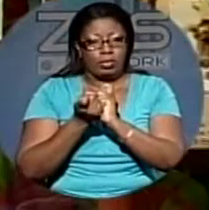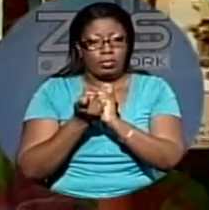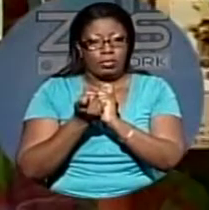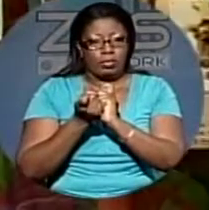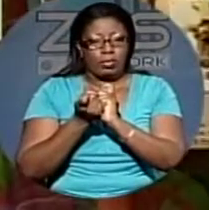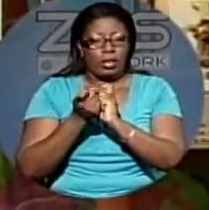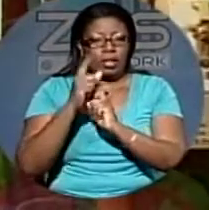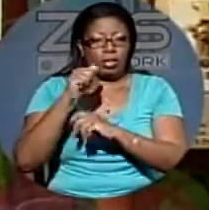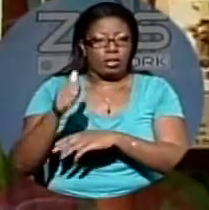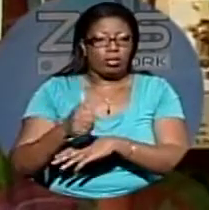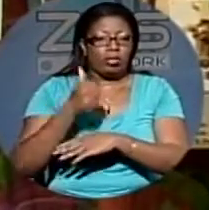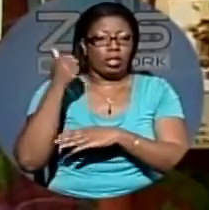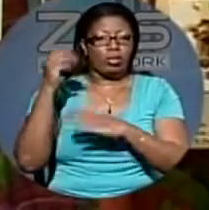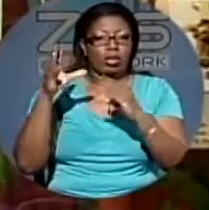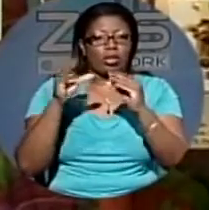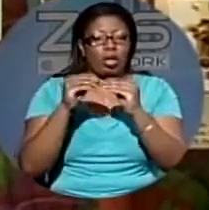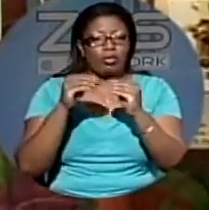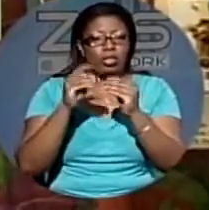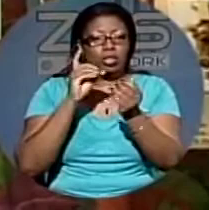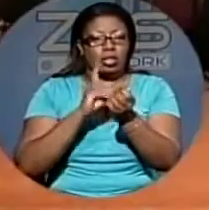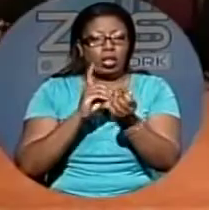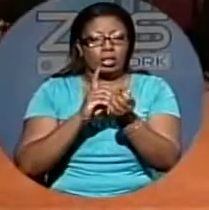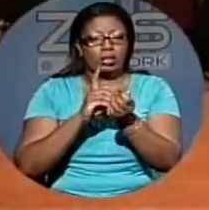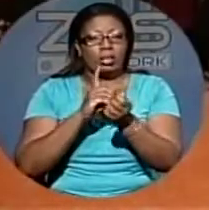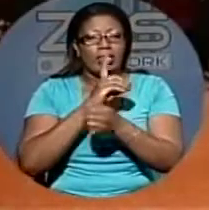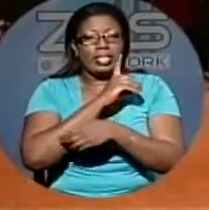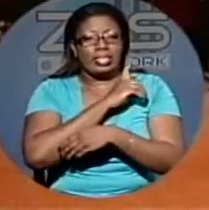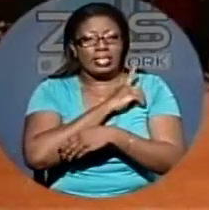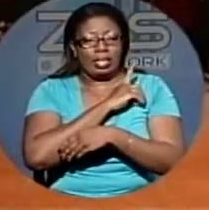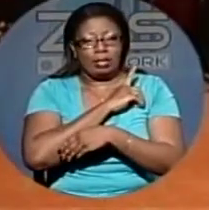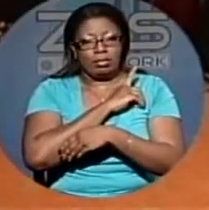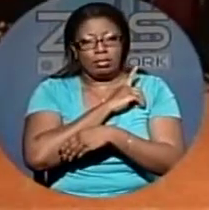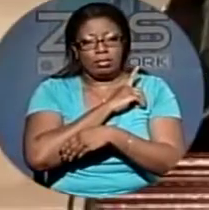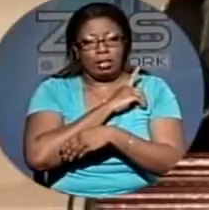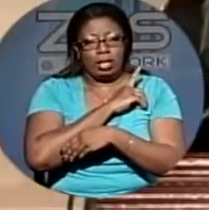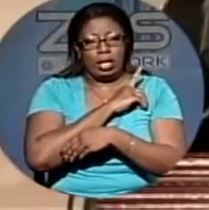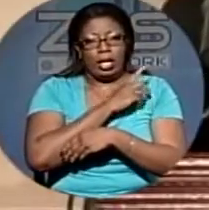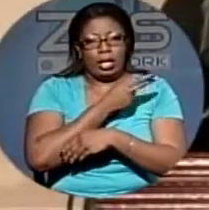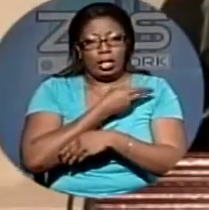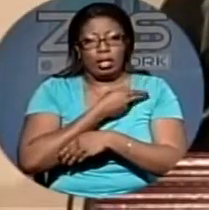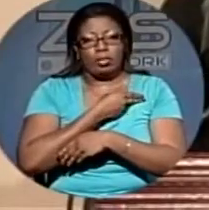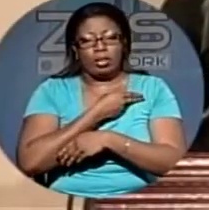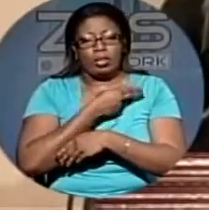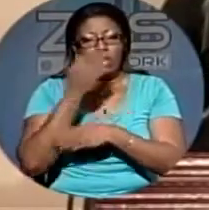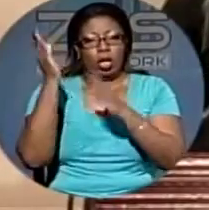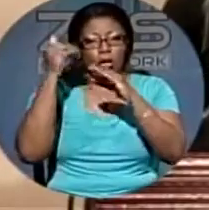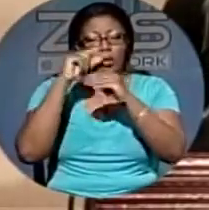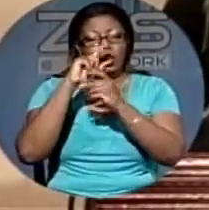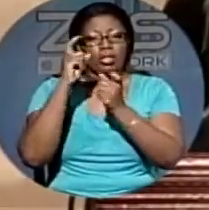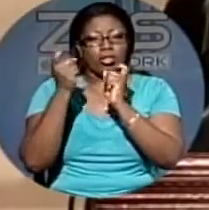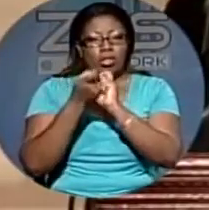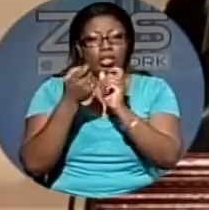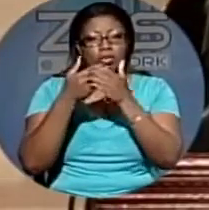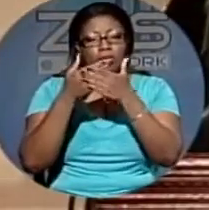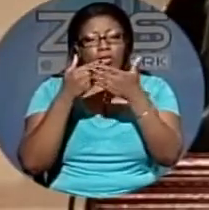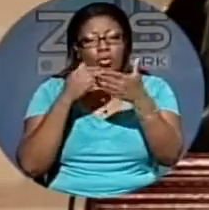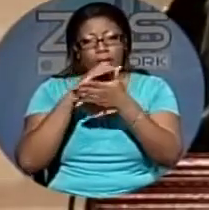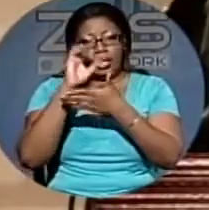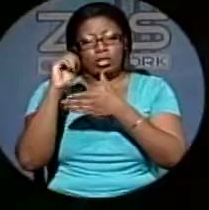General Conference of UNESCO, Bahamian Dr. Davidson Hepburn, is hoping this will change before the conference ends